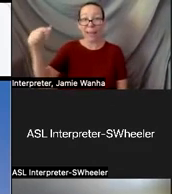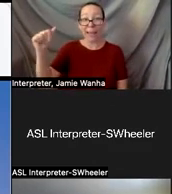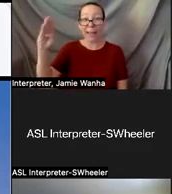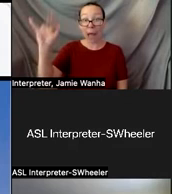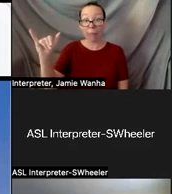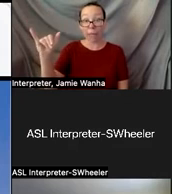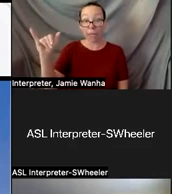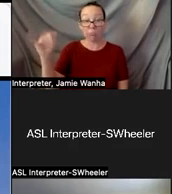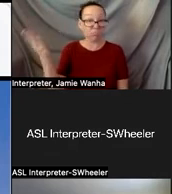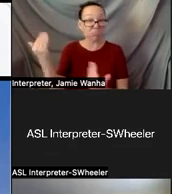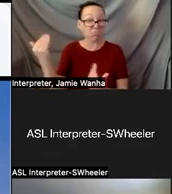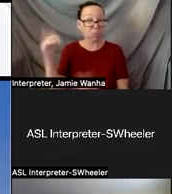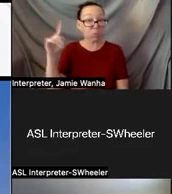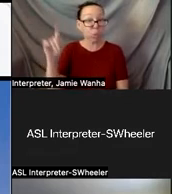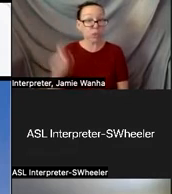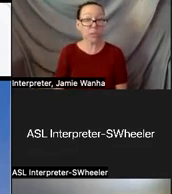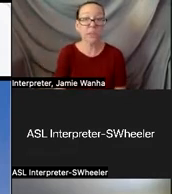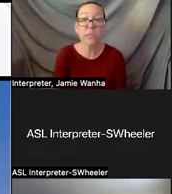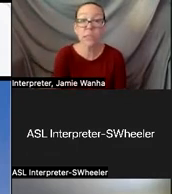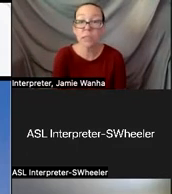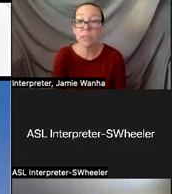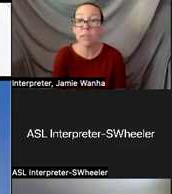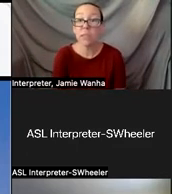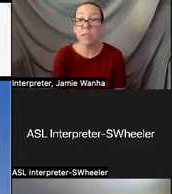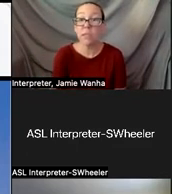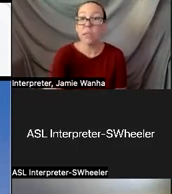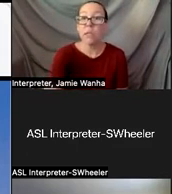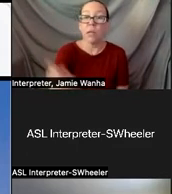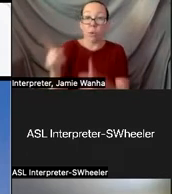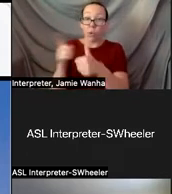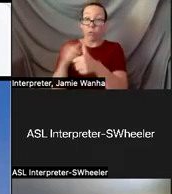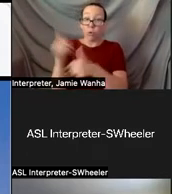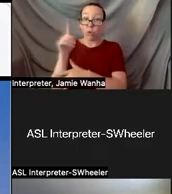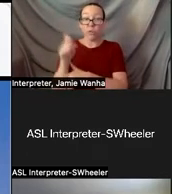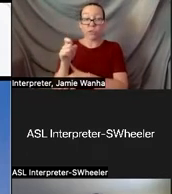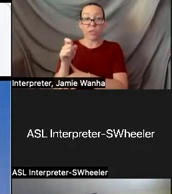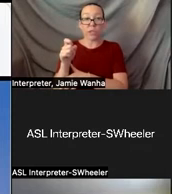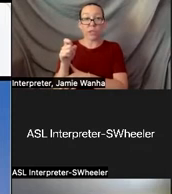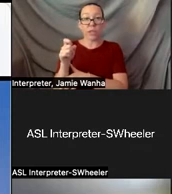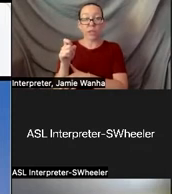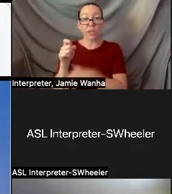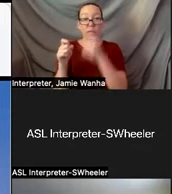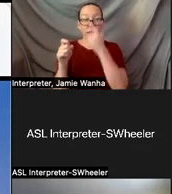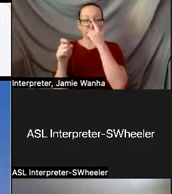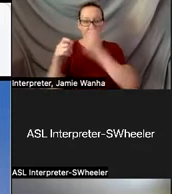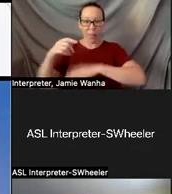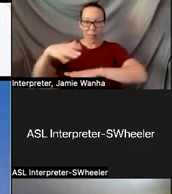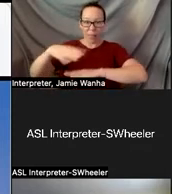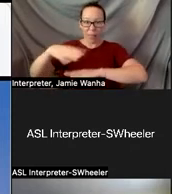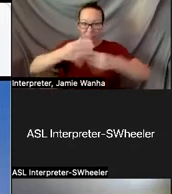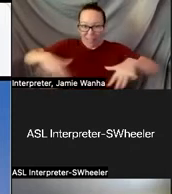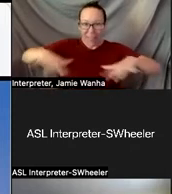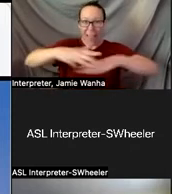questions, please? Then we'll take the— Sure. The first one was, when was the land for the airport dredged? When the